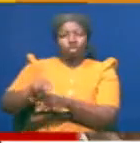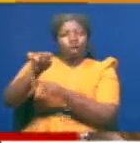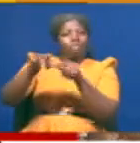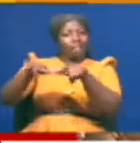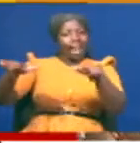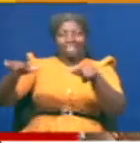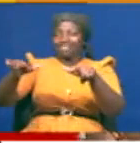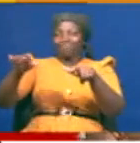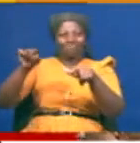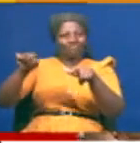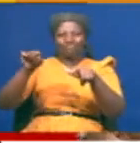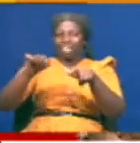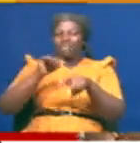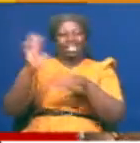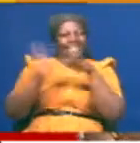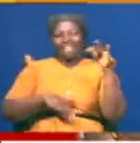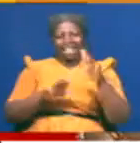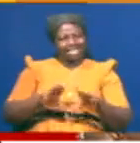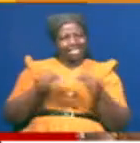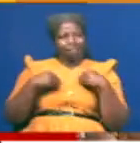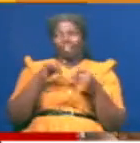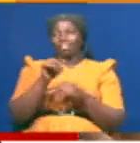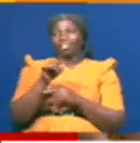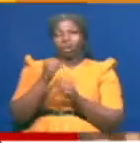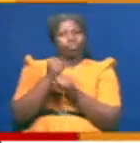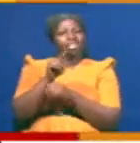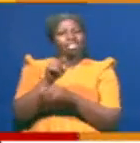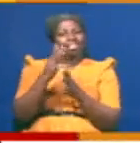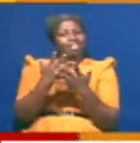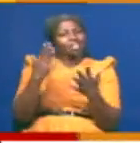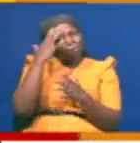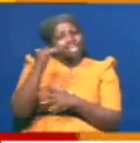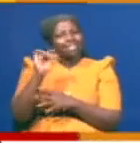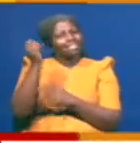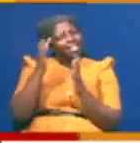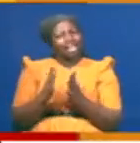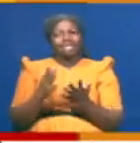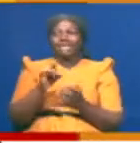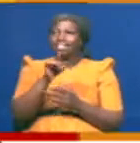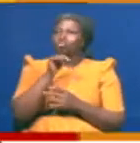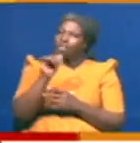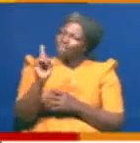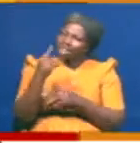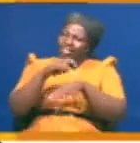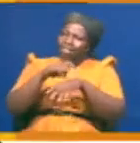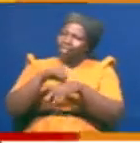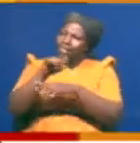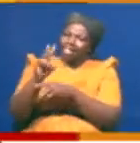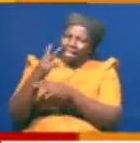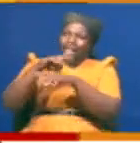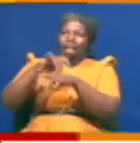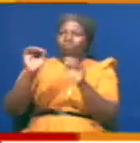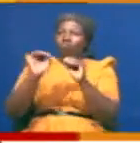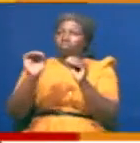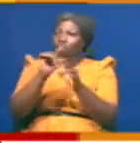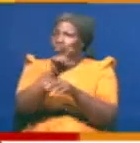unacceptable. We can't accept things like that. Why are we doing such things, Kenyans? This is not first time. This is not second time. You